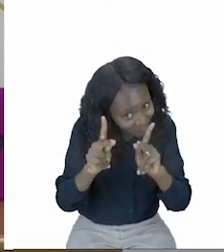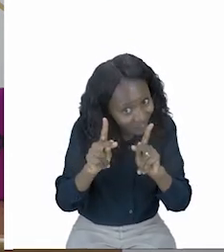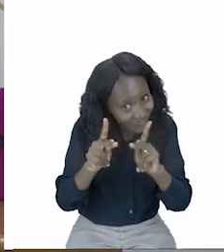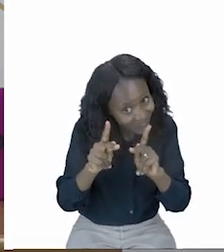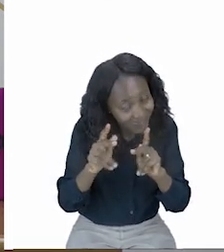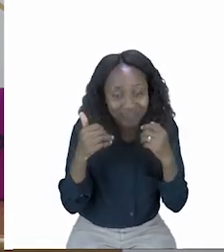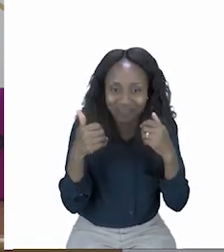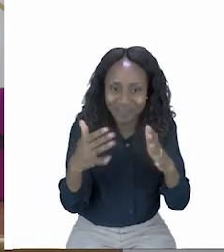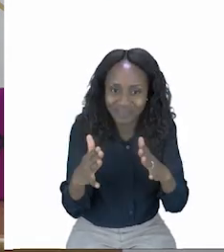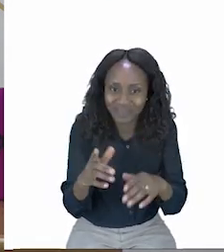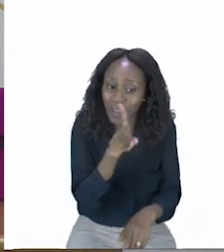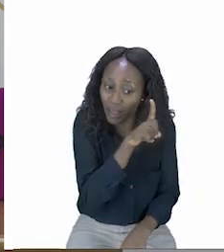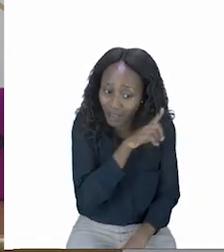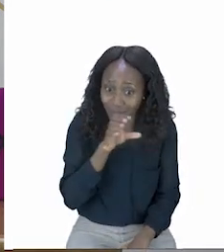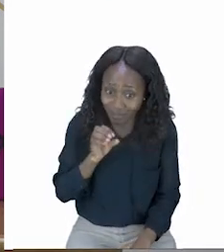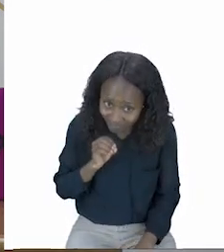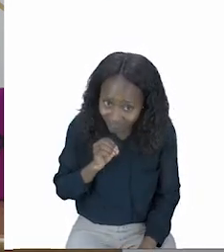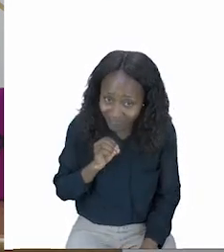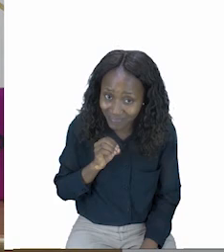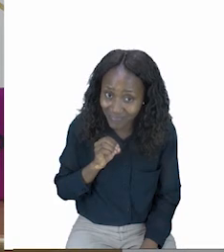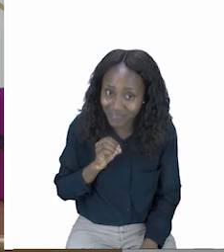go. 10,